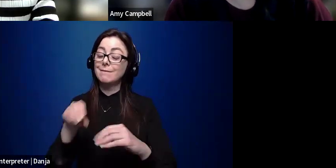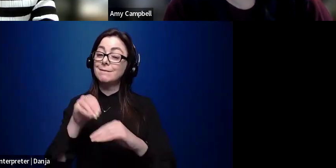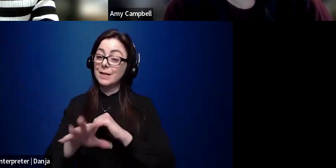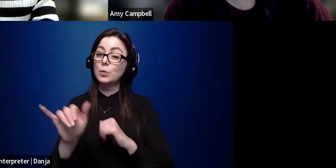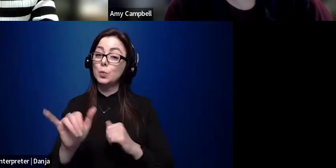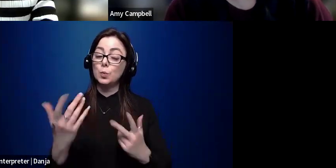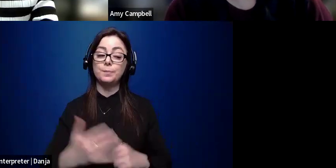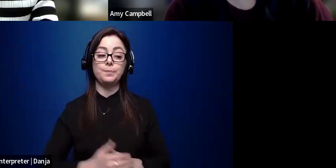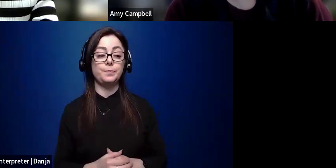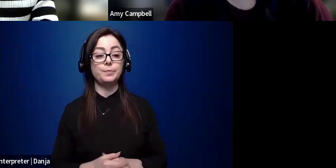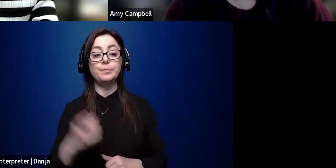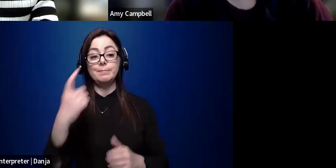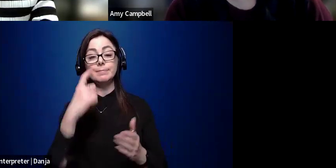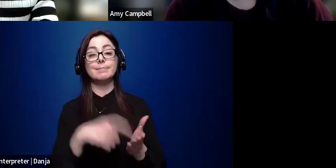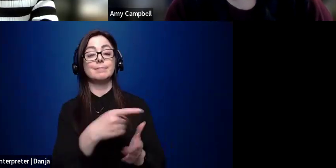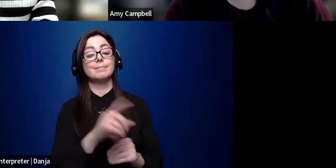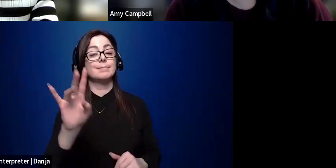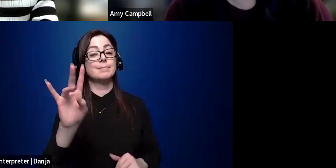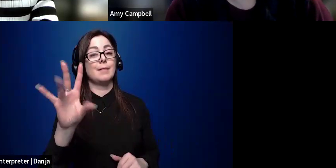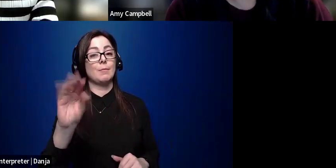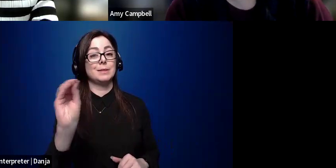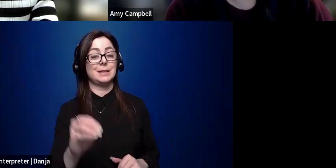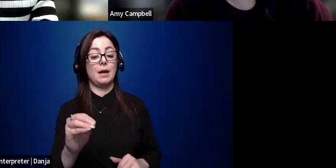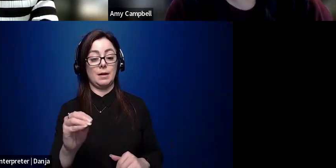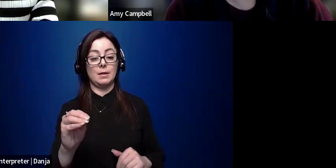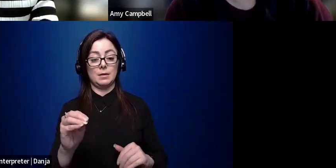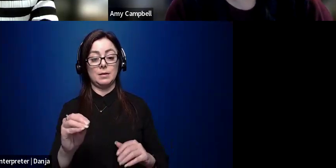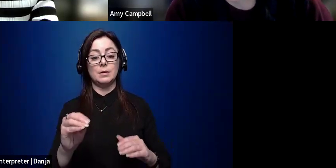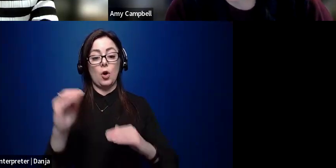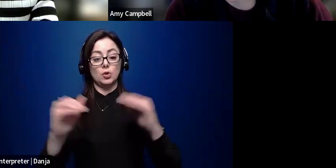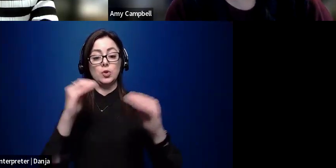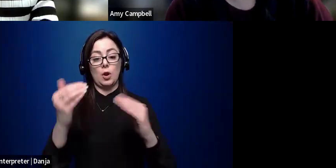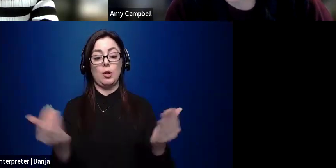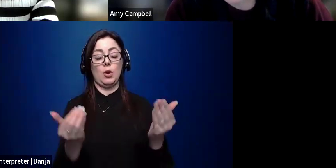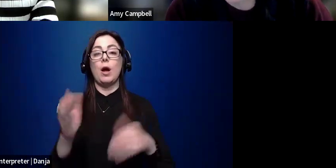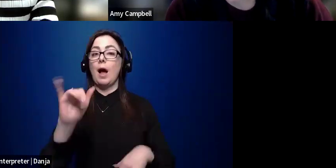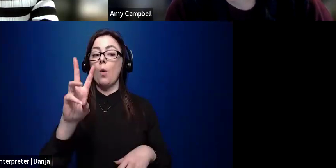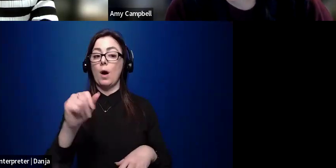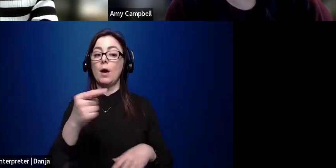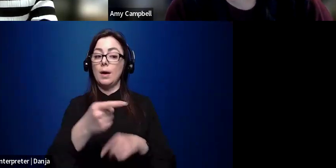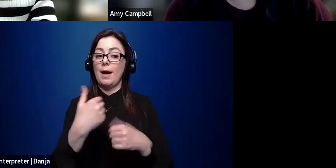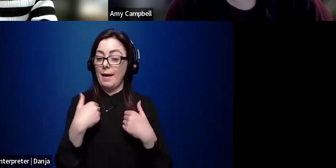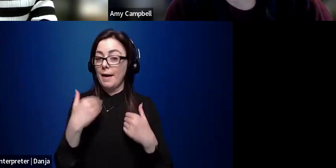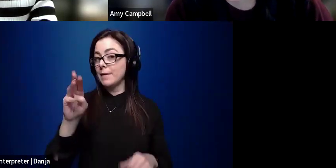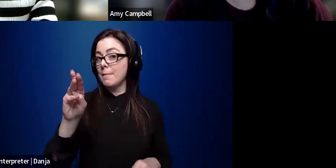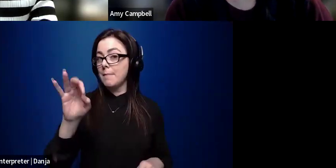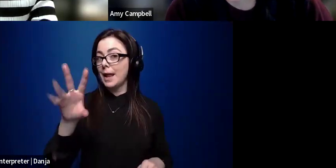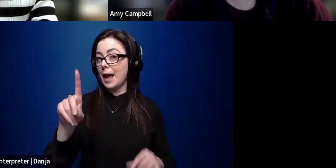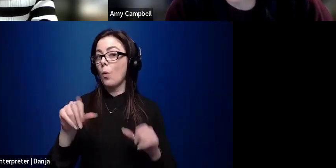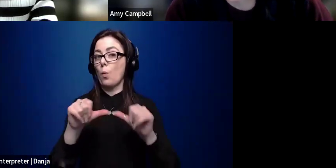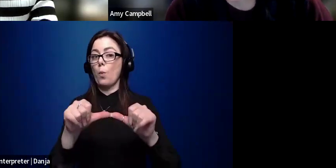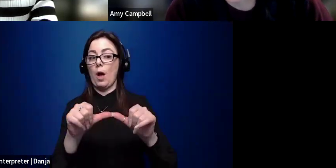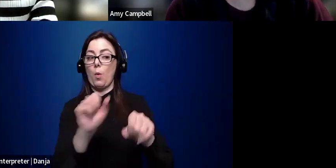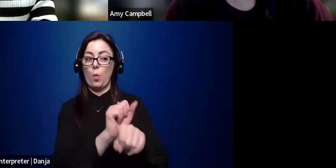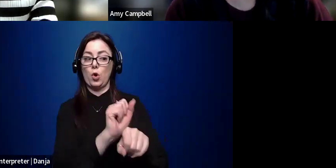can see 75% of adults in Iowa are on Medicaid and working. And I think